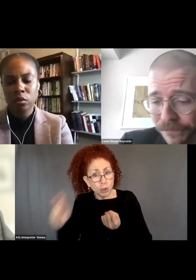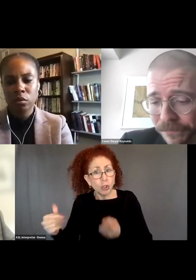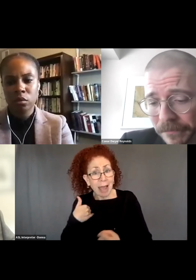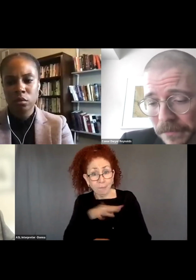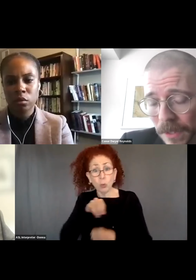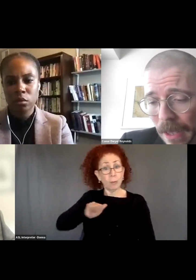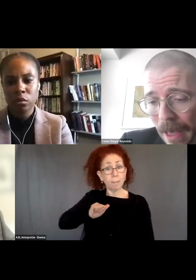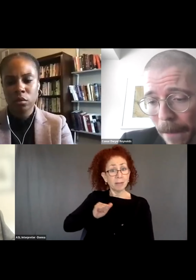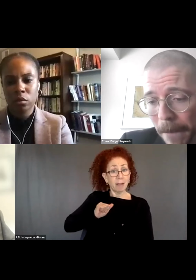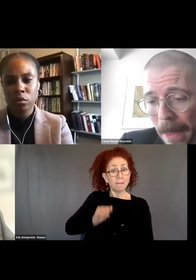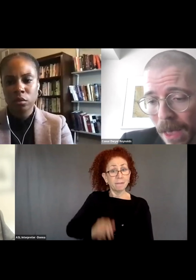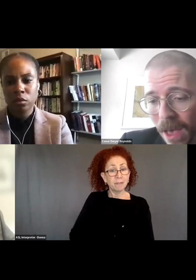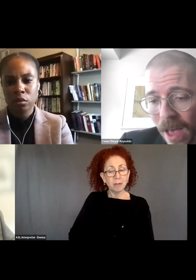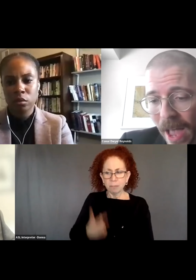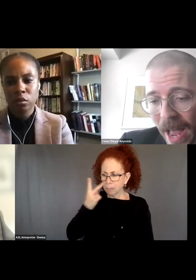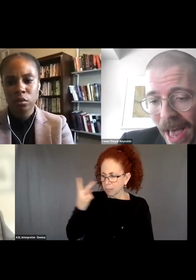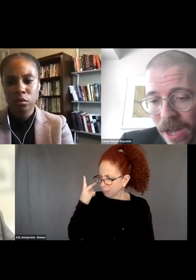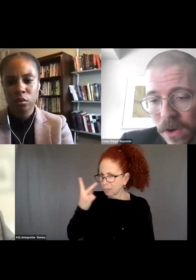myself.